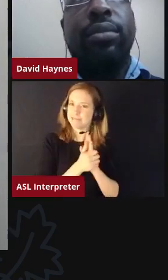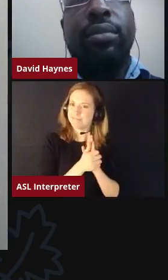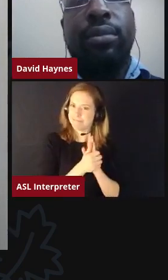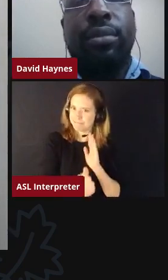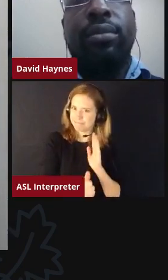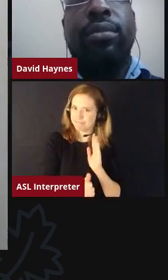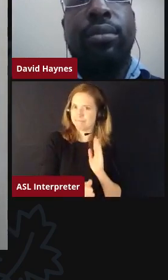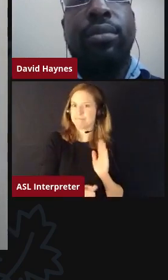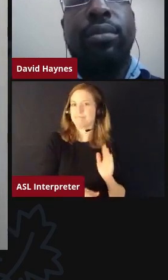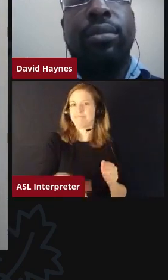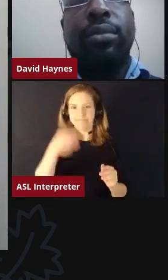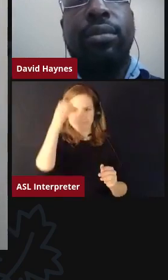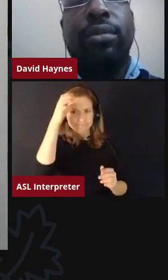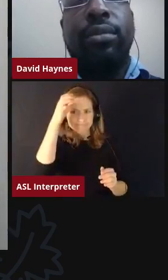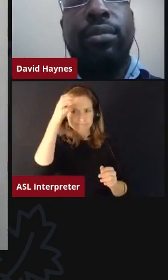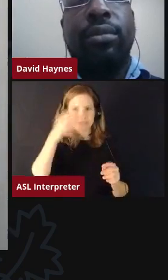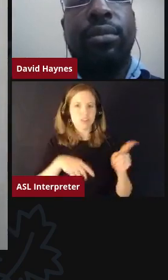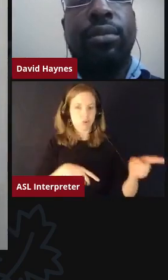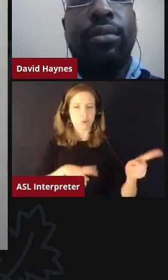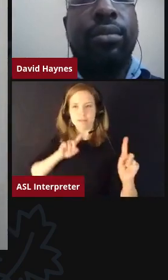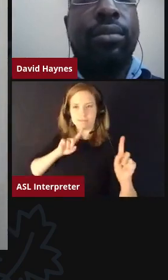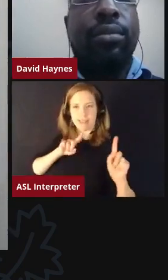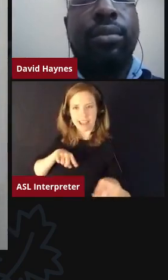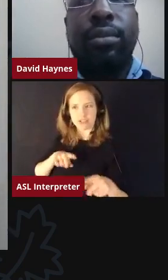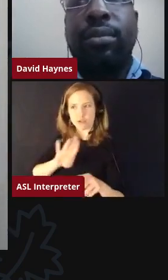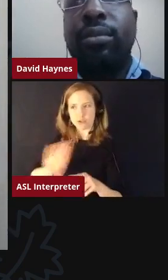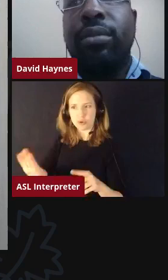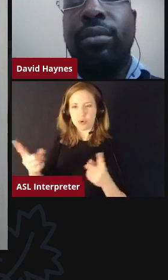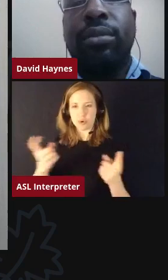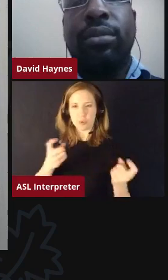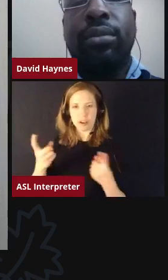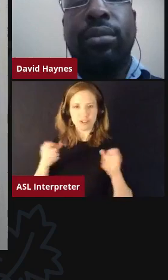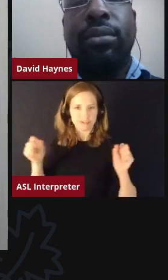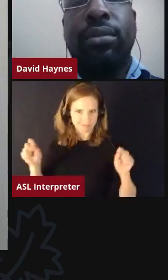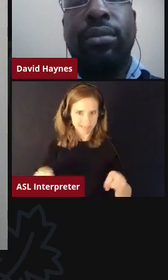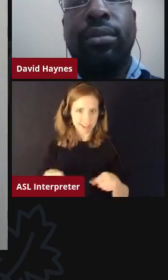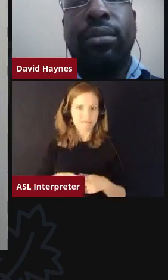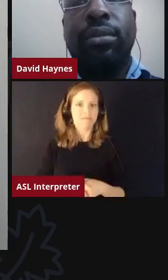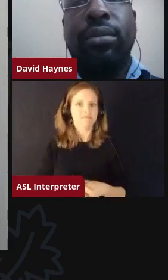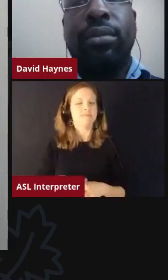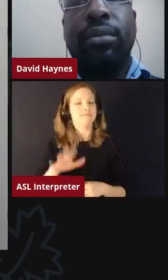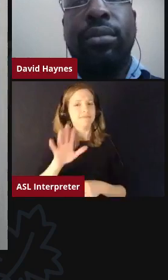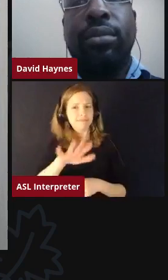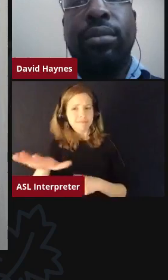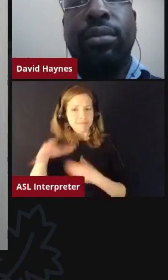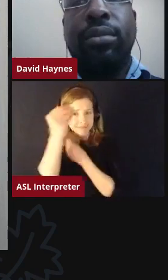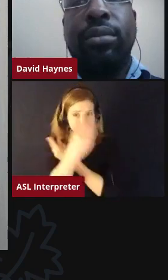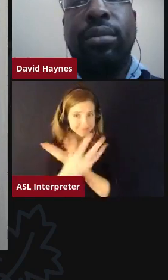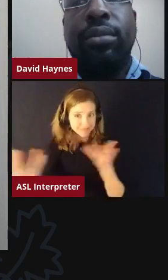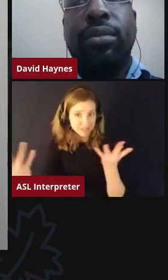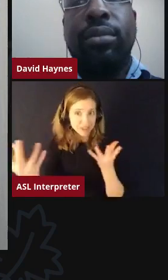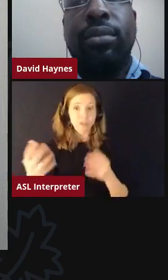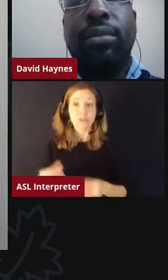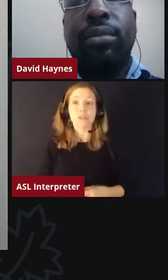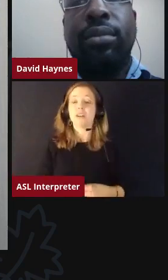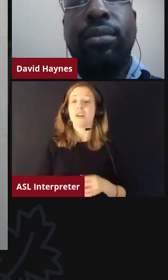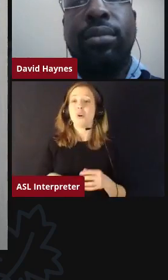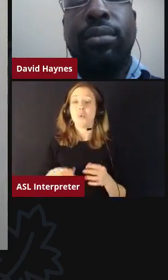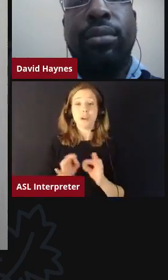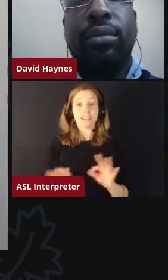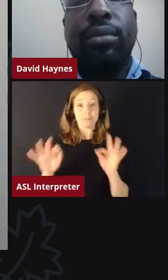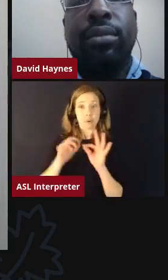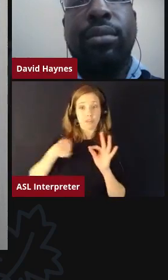And just so you know that we are all about connecting with you. And this is brought to you